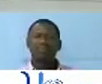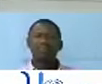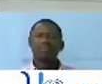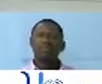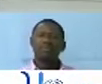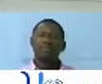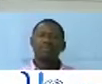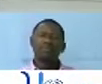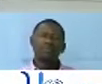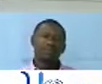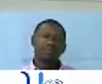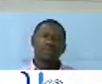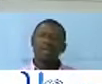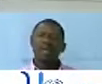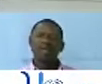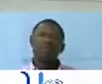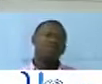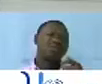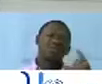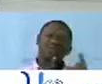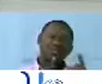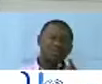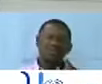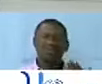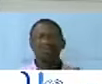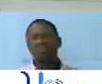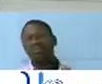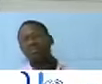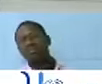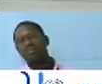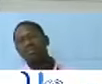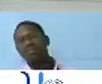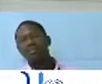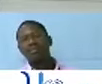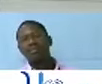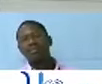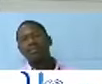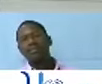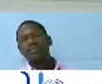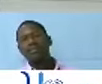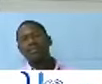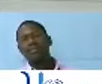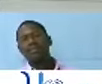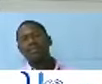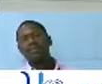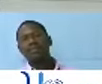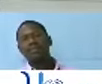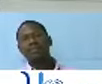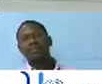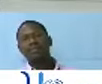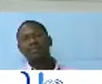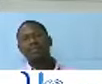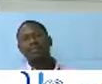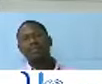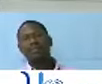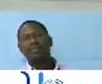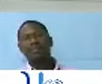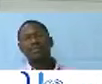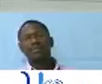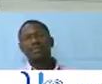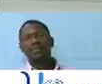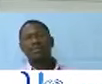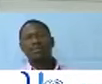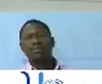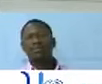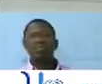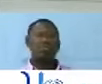having tay temen ñu gis ne temen nek dëkk bo xamne ni naat na ci mbé ci ay mbël, having any significant